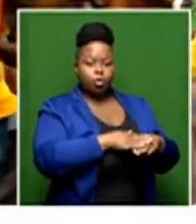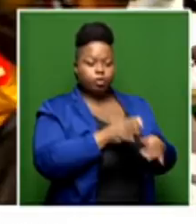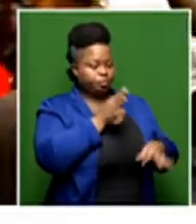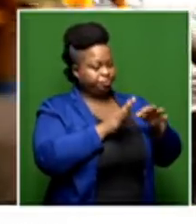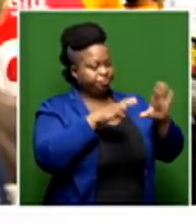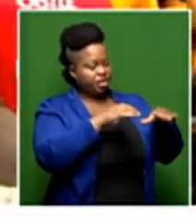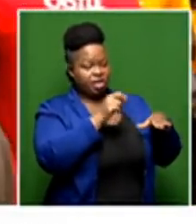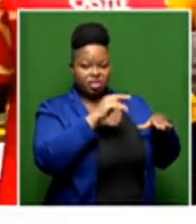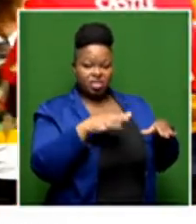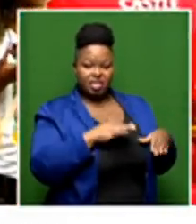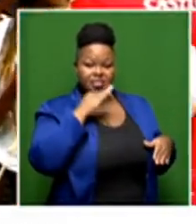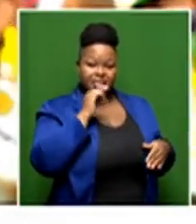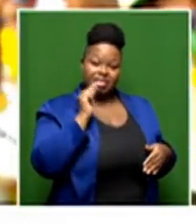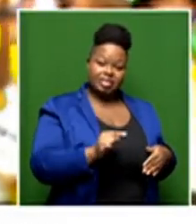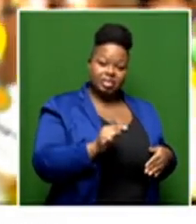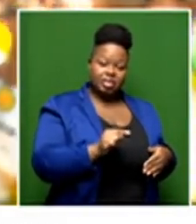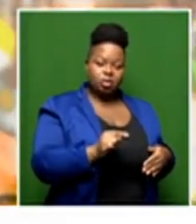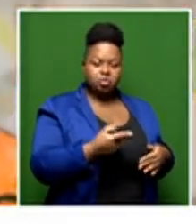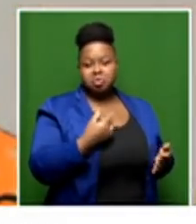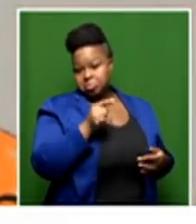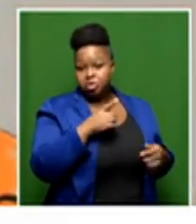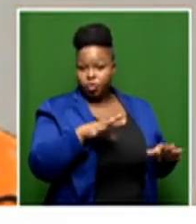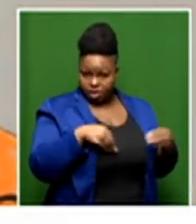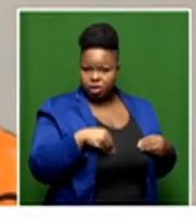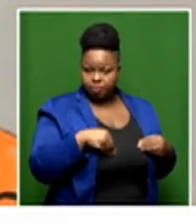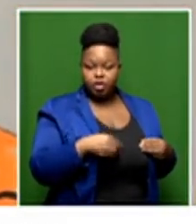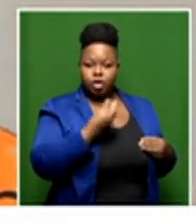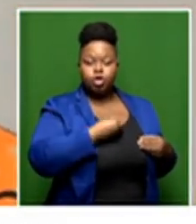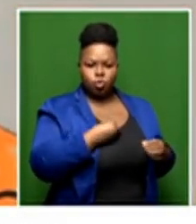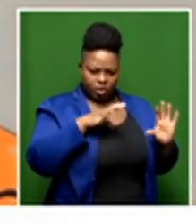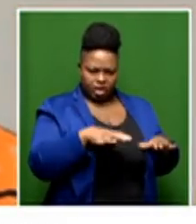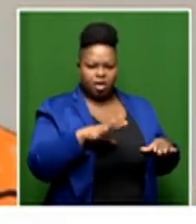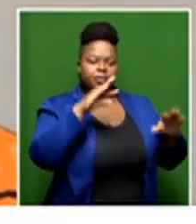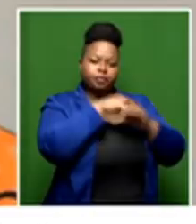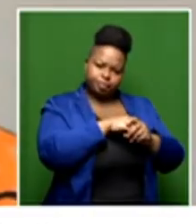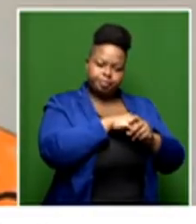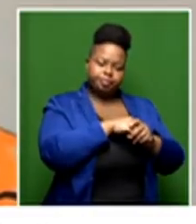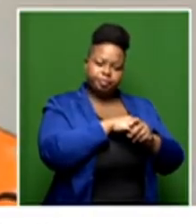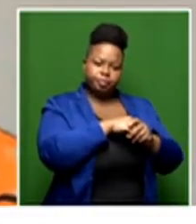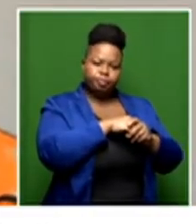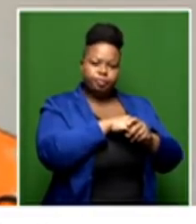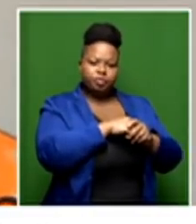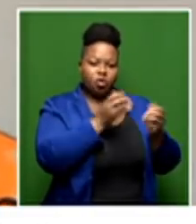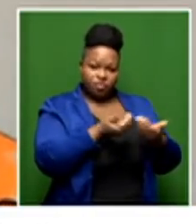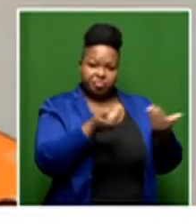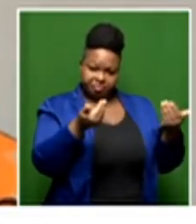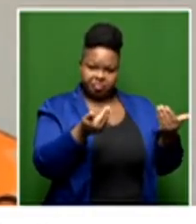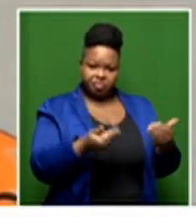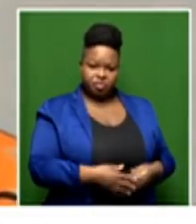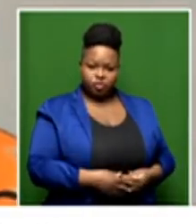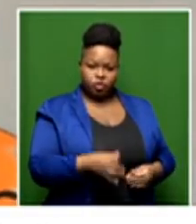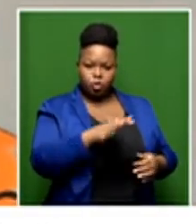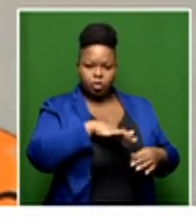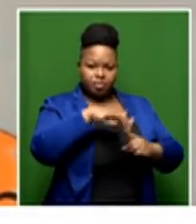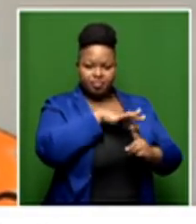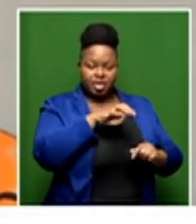party." Is that not a tacit admission that the Youth League is part and parcel of these factional battles within